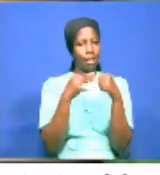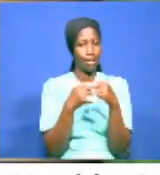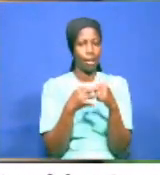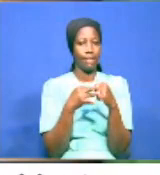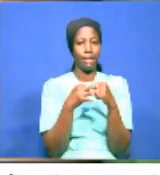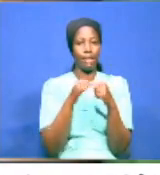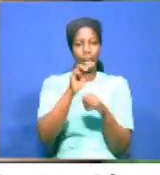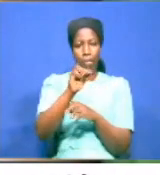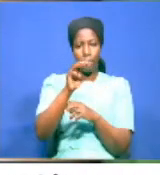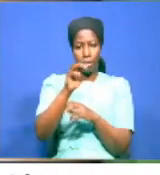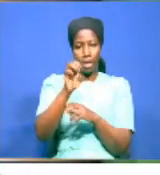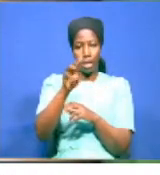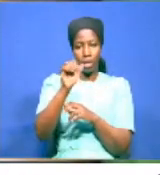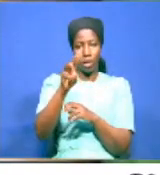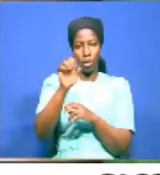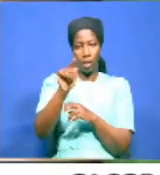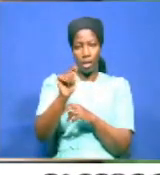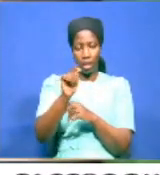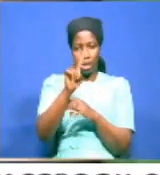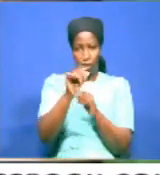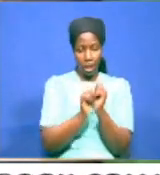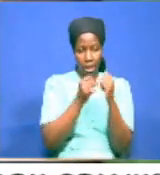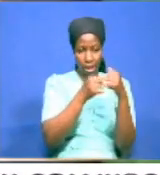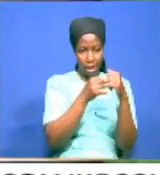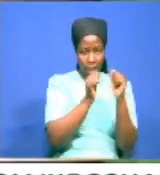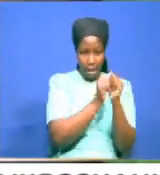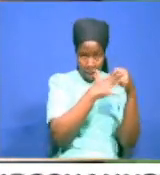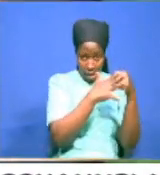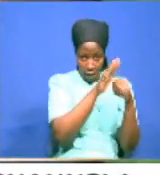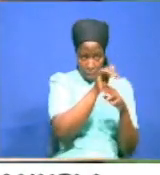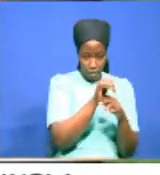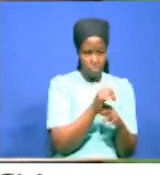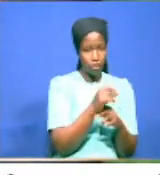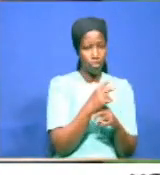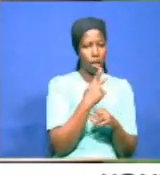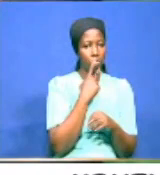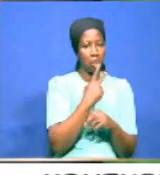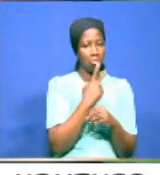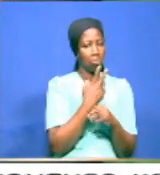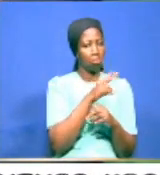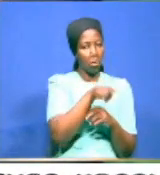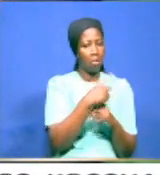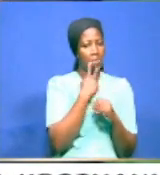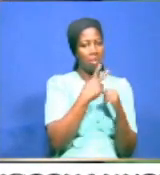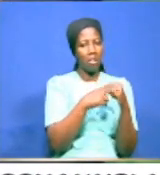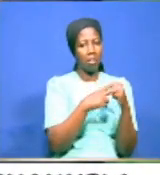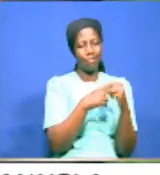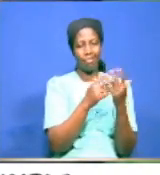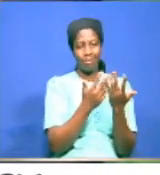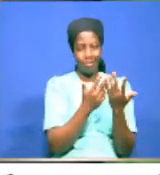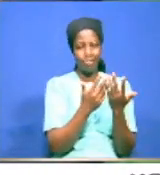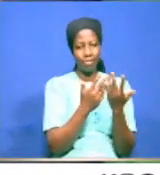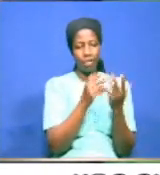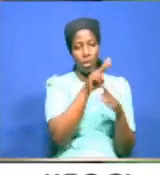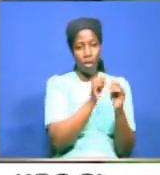2,818 megawatts in 2019 from 2,711 megawatts in 2018.